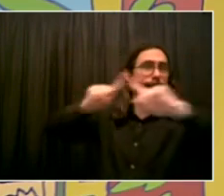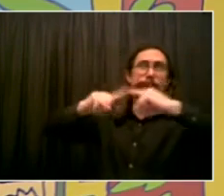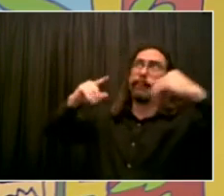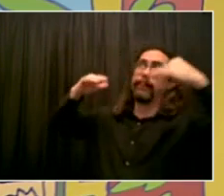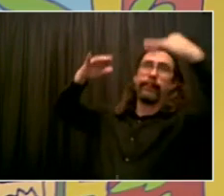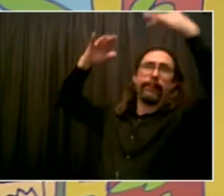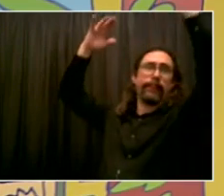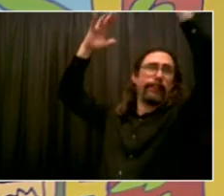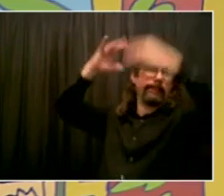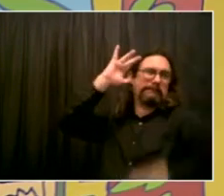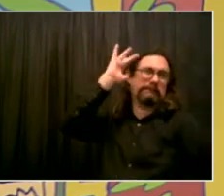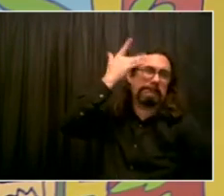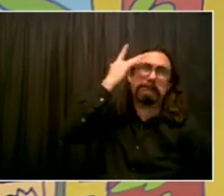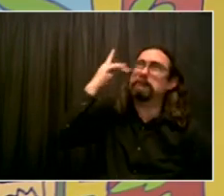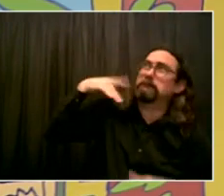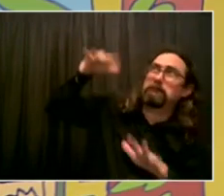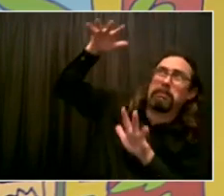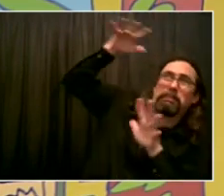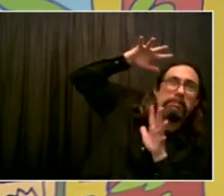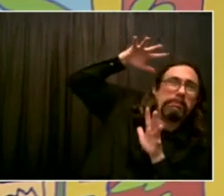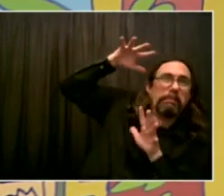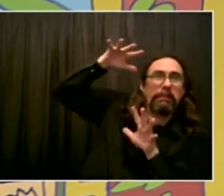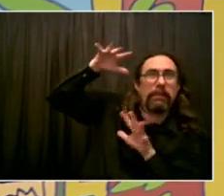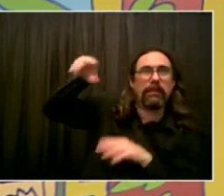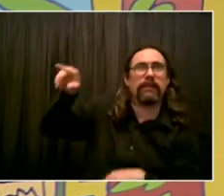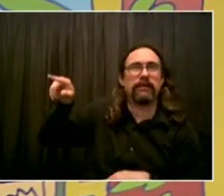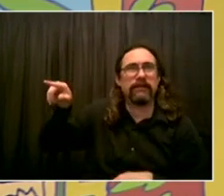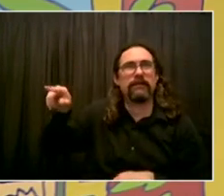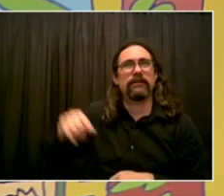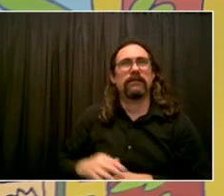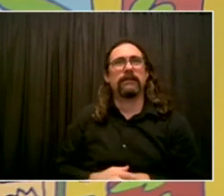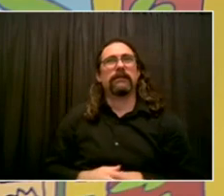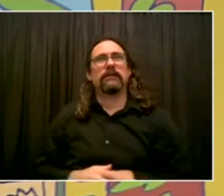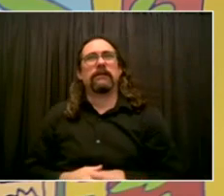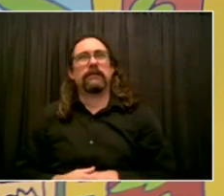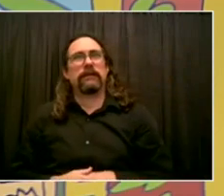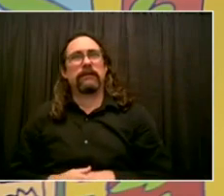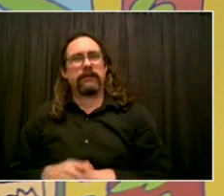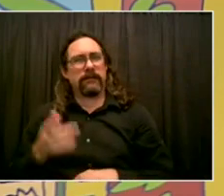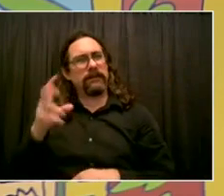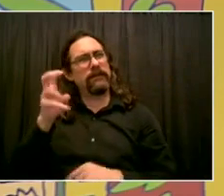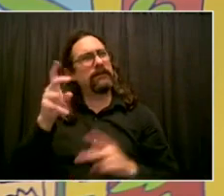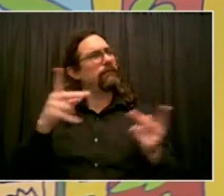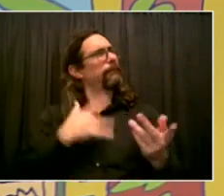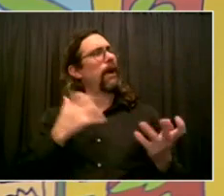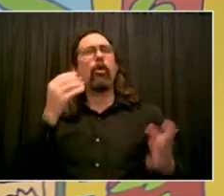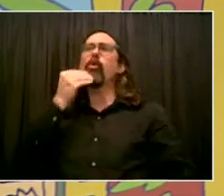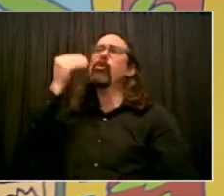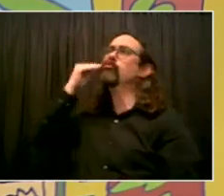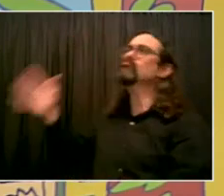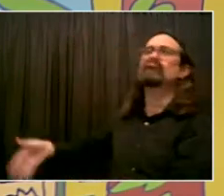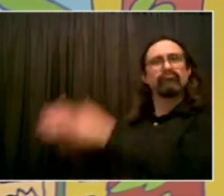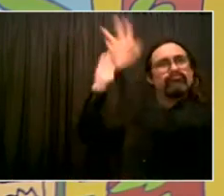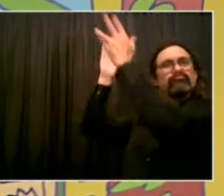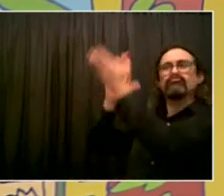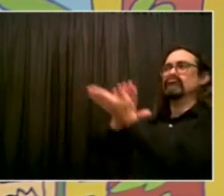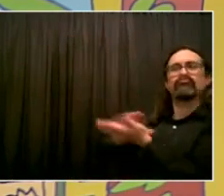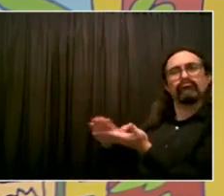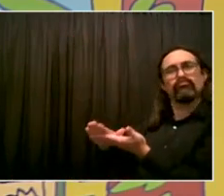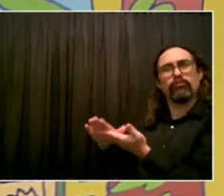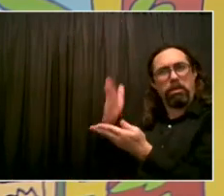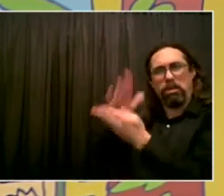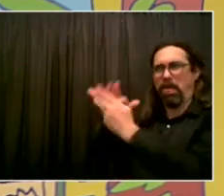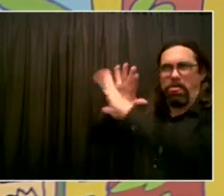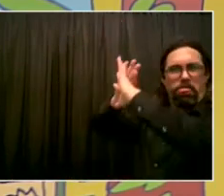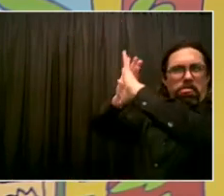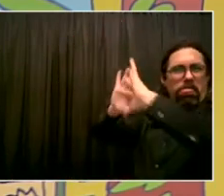life in a development. They have a purpose when that purpose is needed, but sometimes they linger after that purpose or